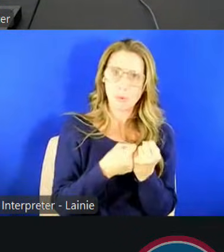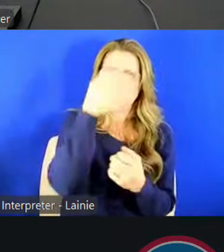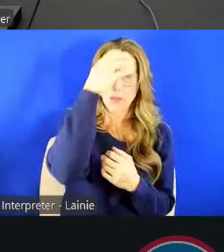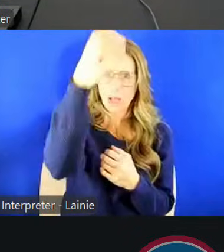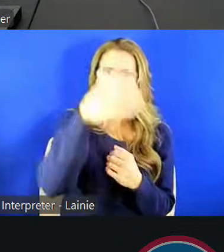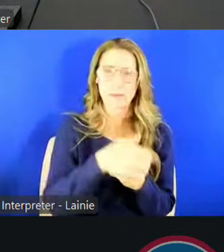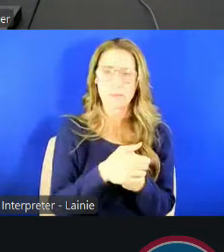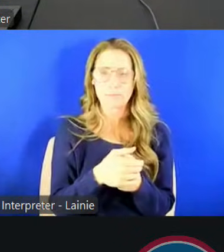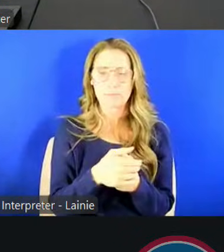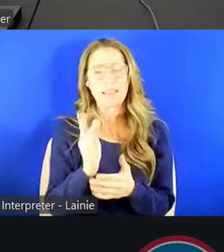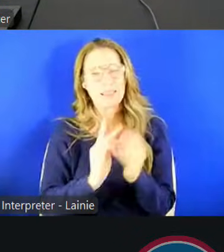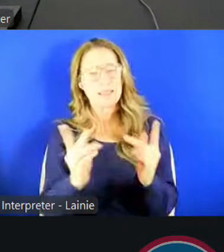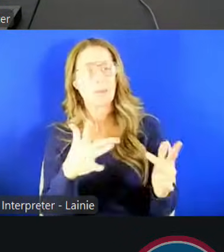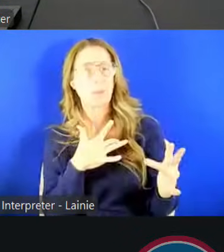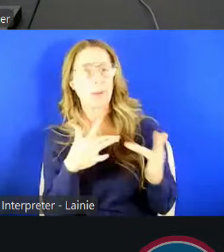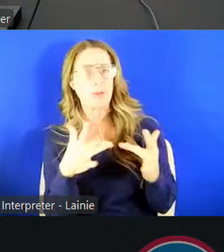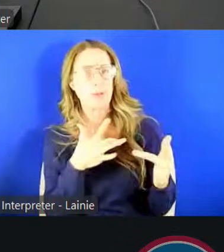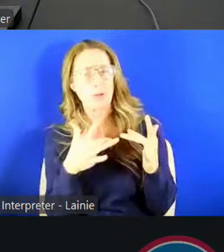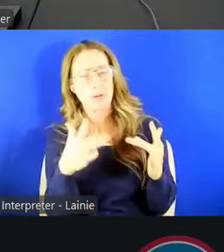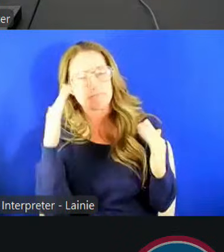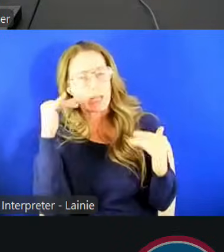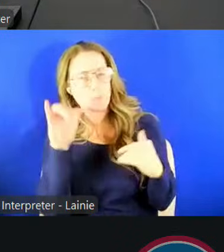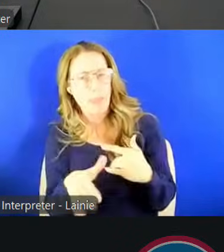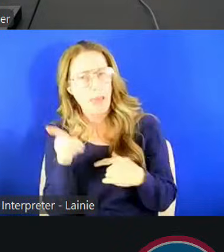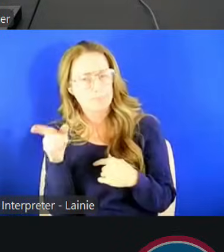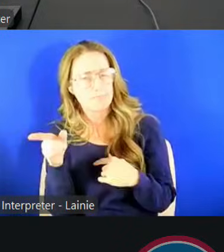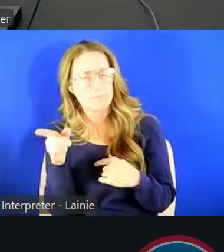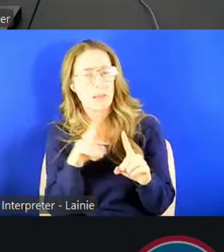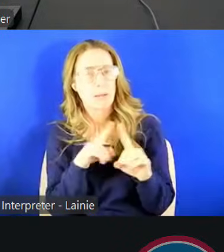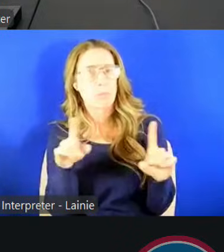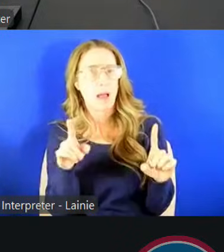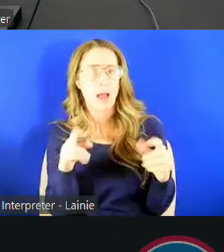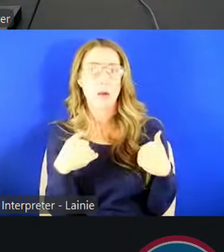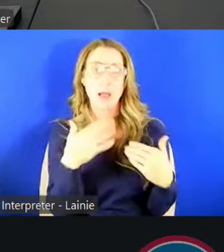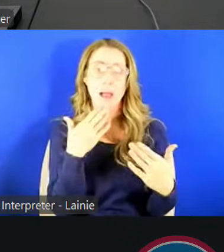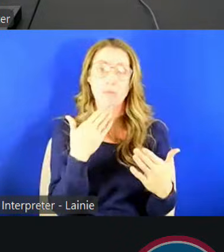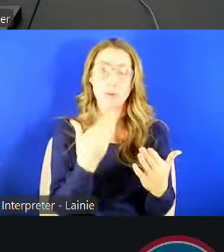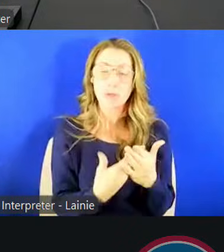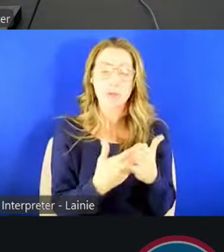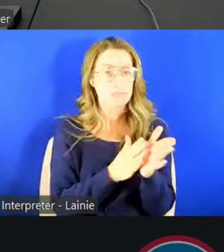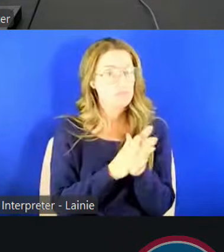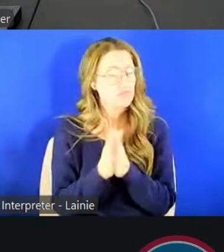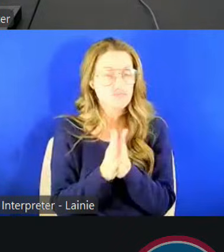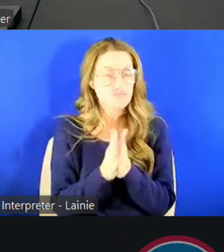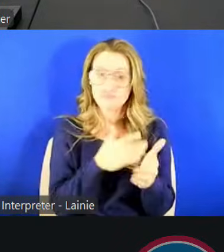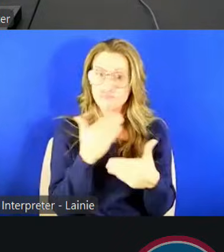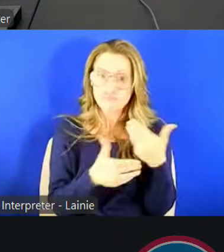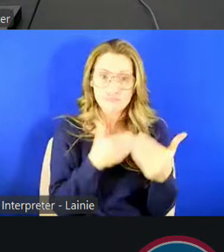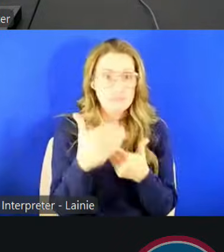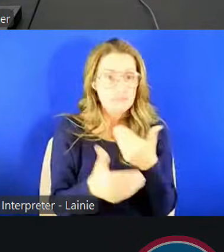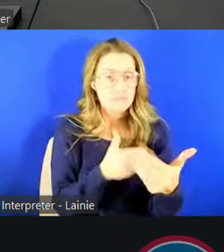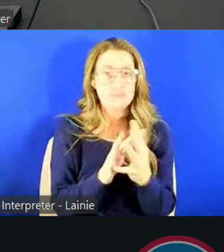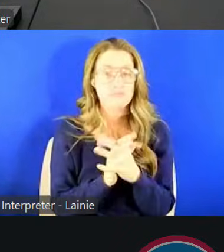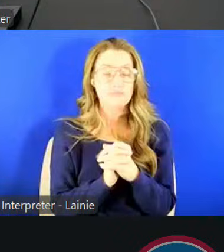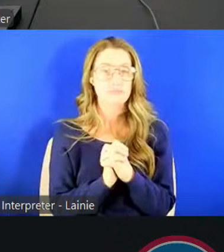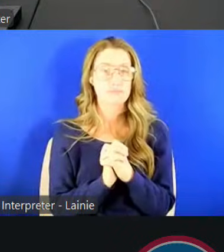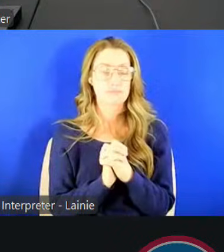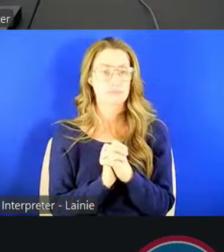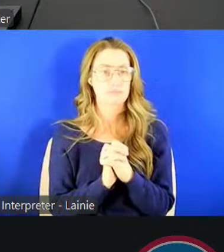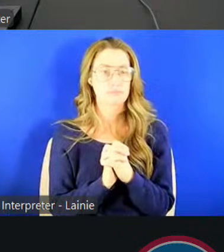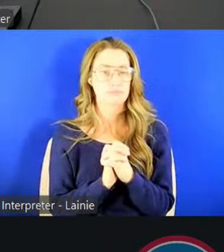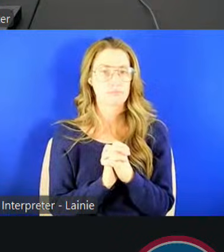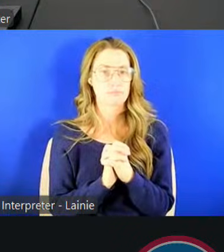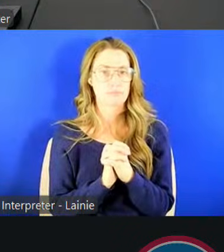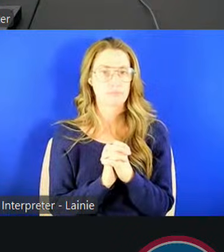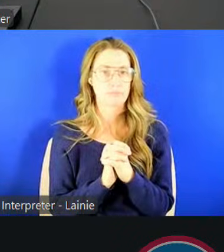people with concerns, as to be expected, but I think we have really good momentum. Something else I'll note is I want to make a